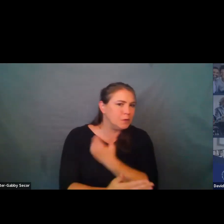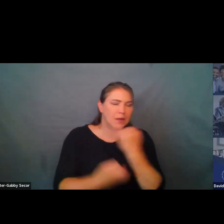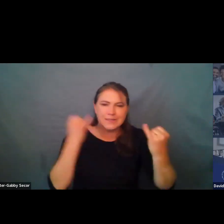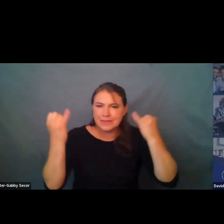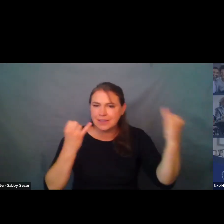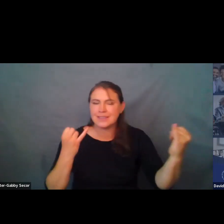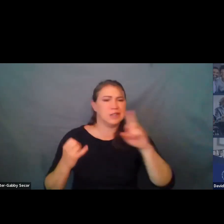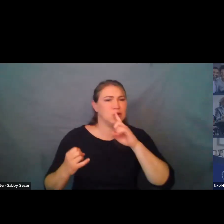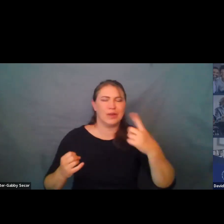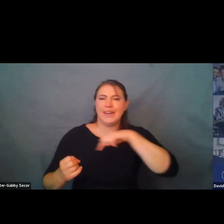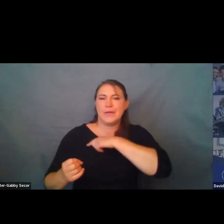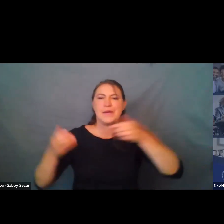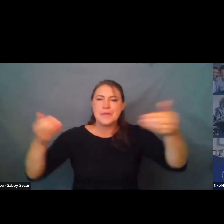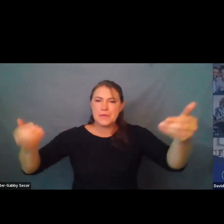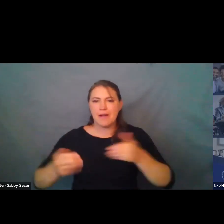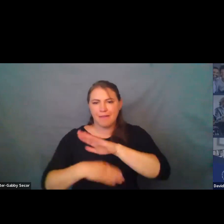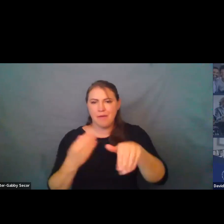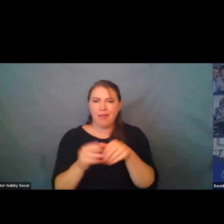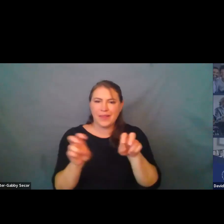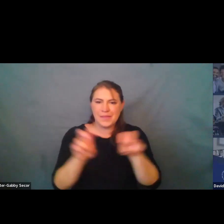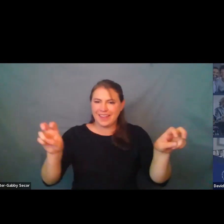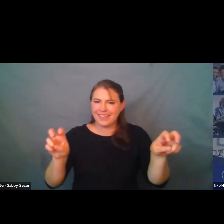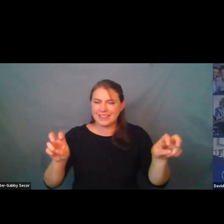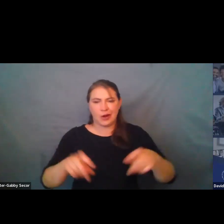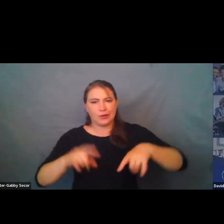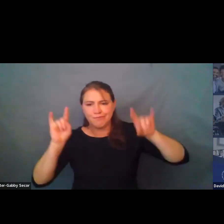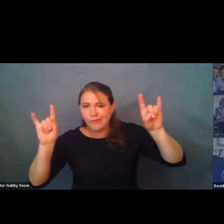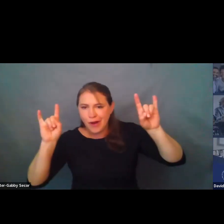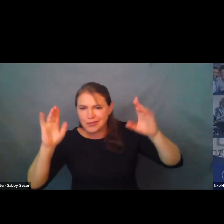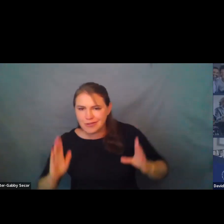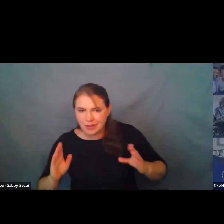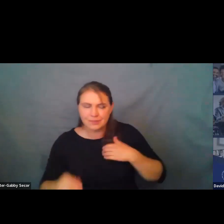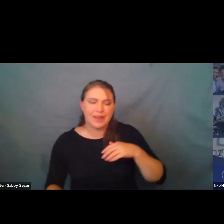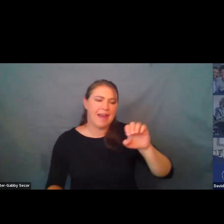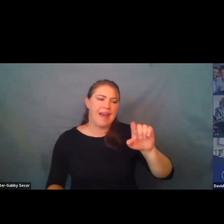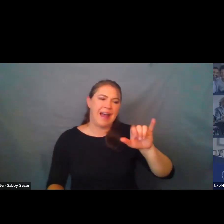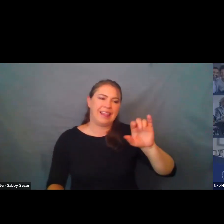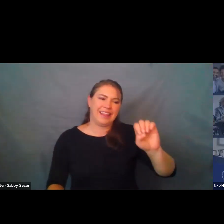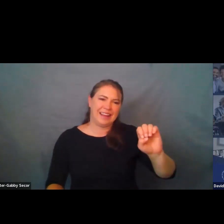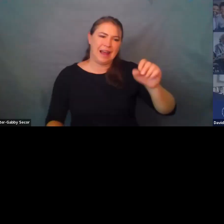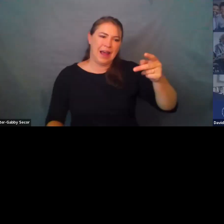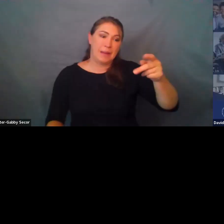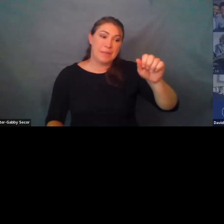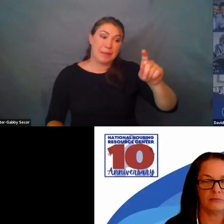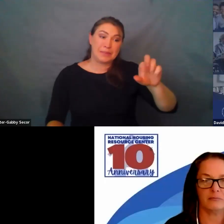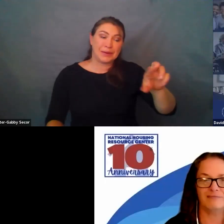our rock stars for this session. First, allow me to introduce Ellie Pepper. Ellie, can you turn your camera